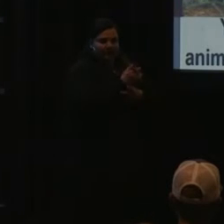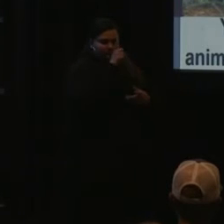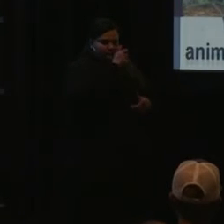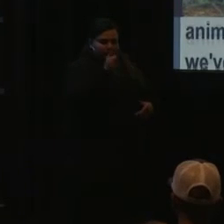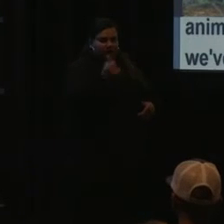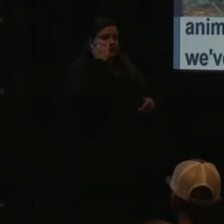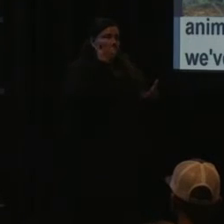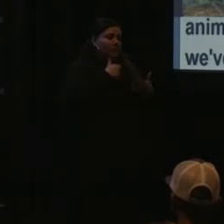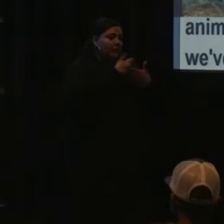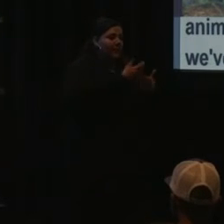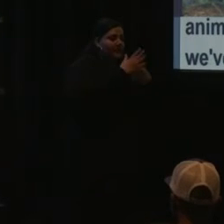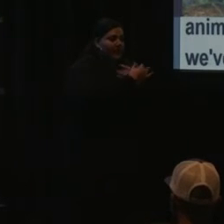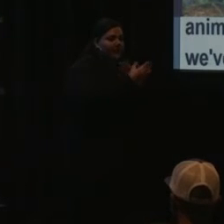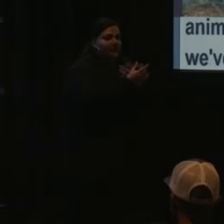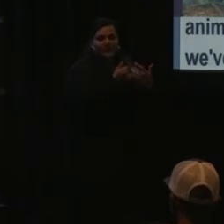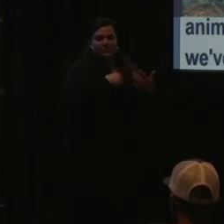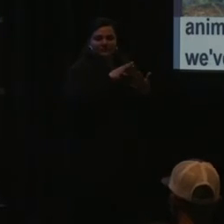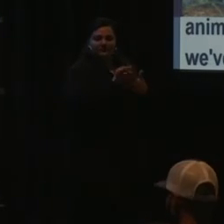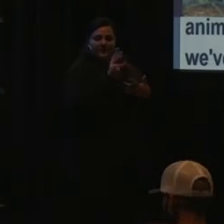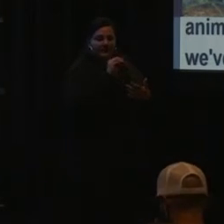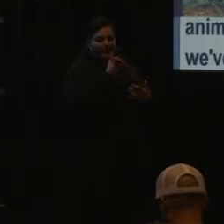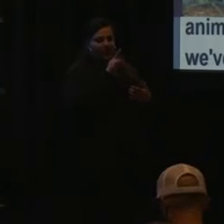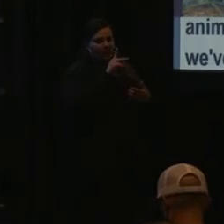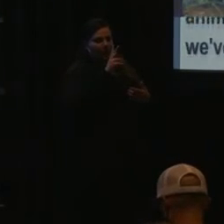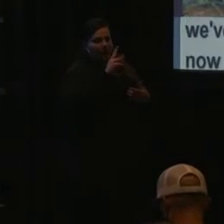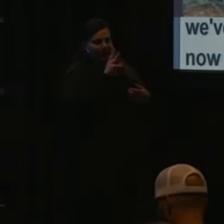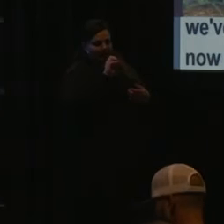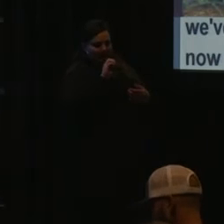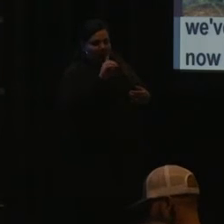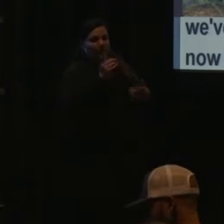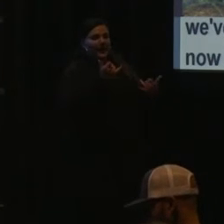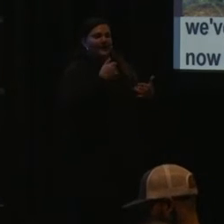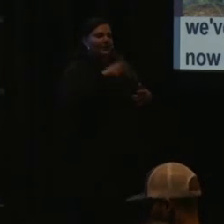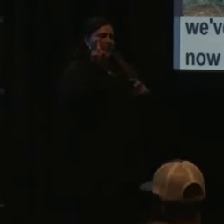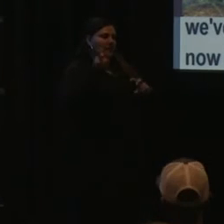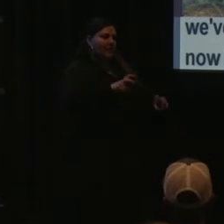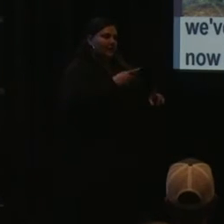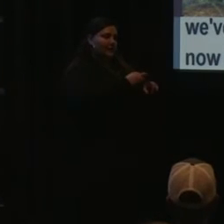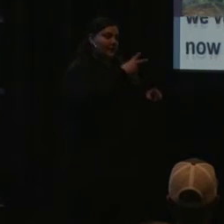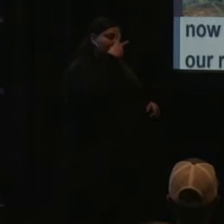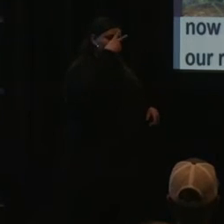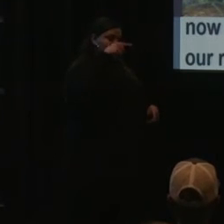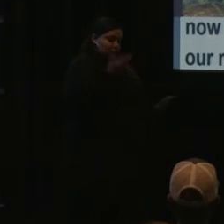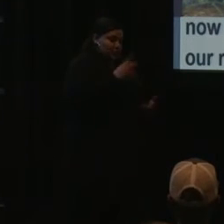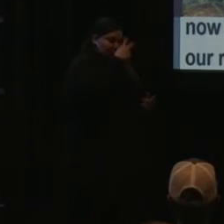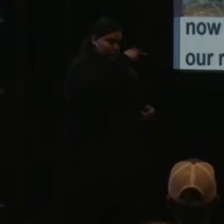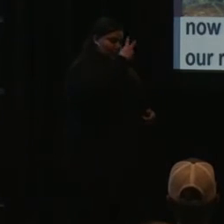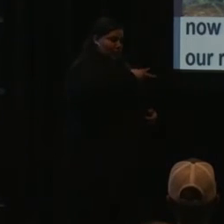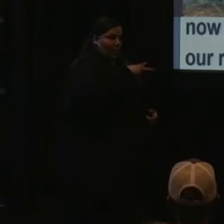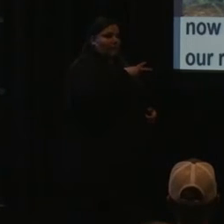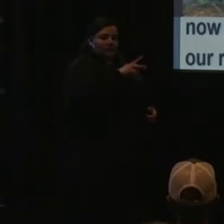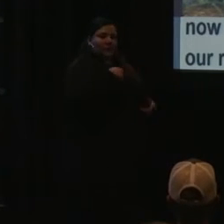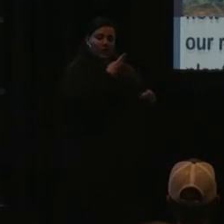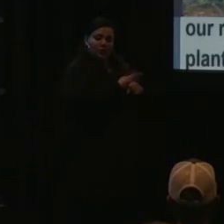got monarchs moving through our area right now, headed south to Mexico, and they've been in our rain gardens for the past few weeks using the plants you